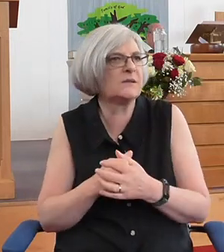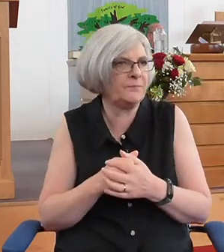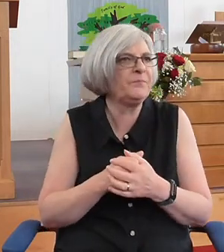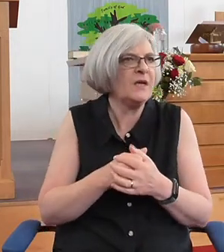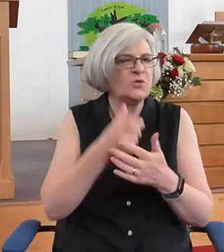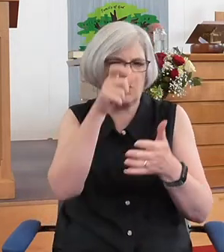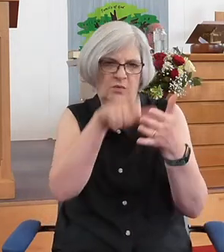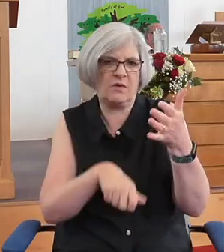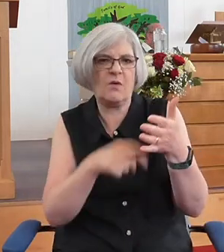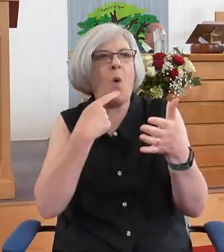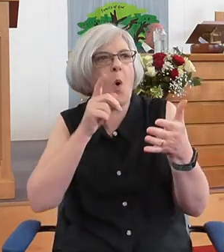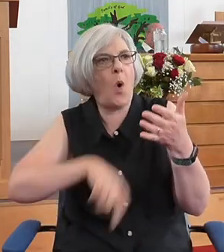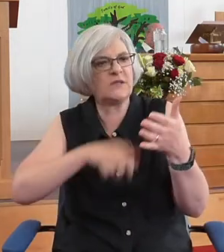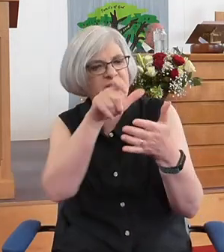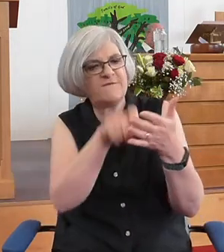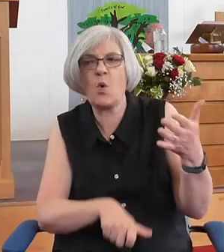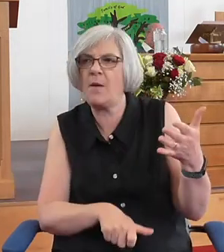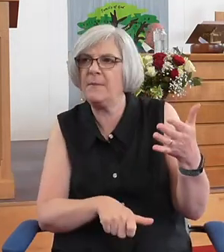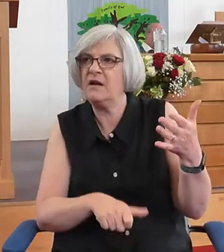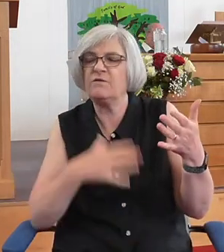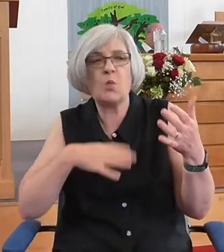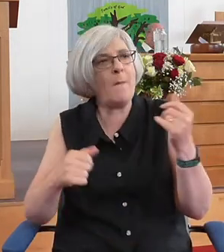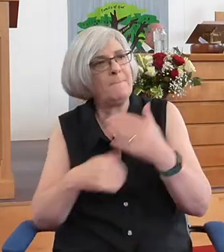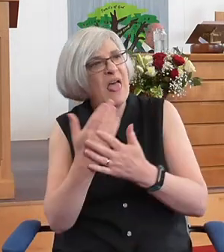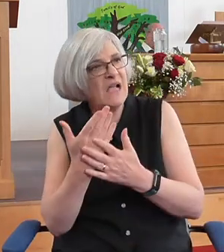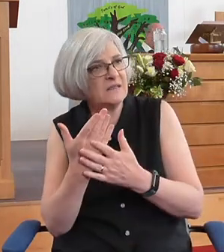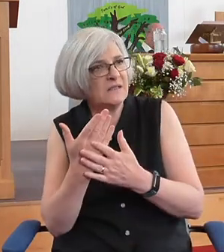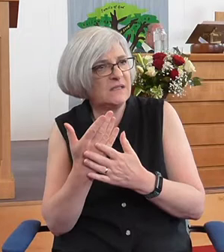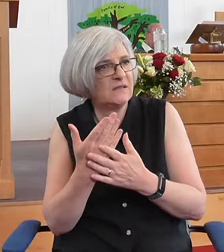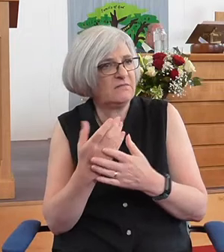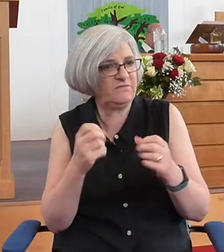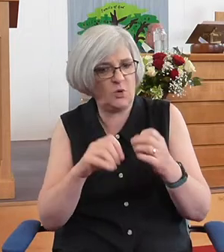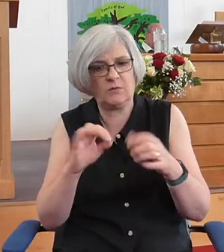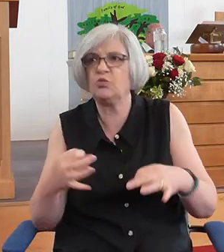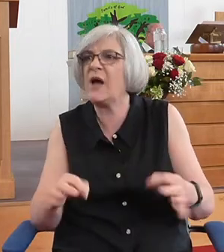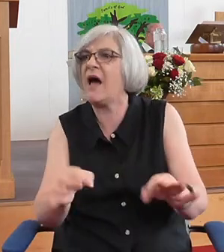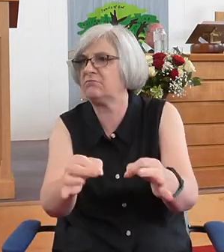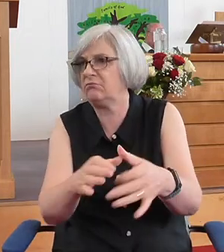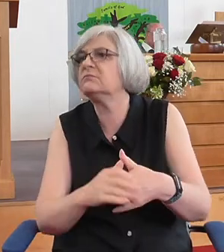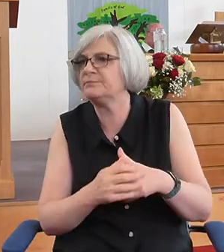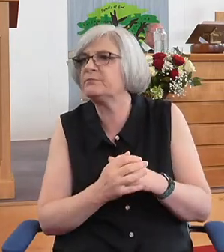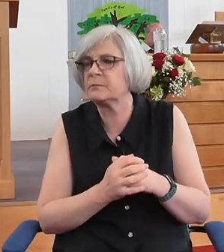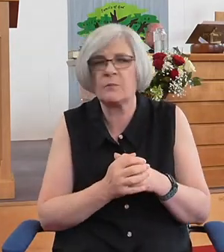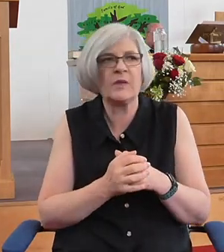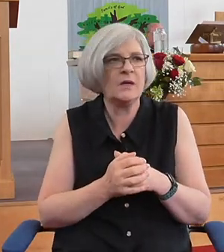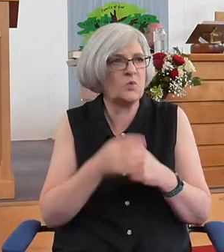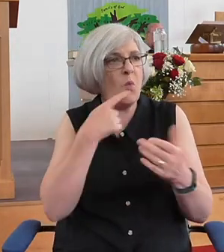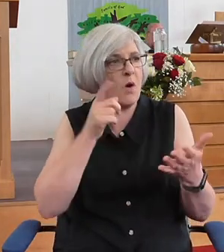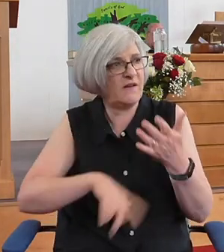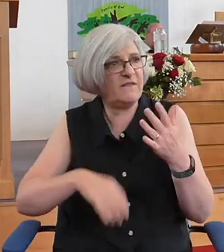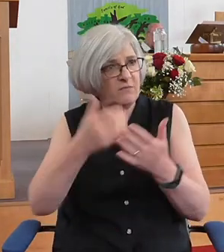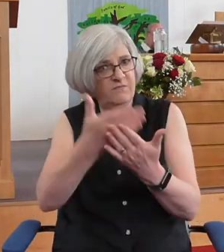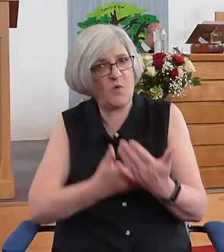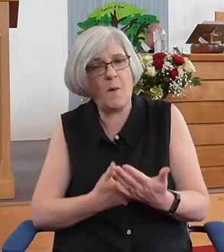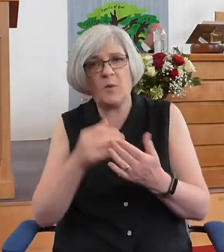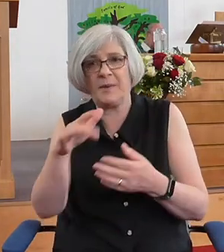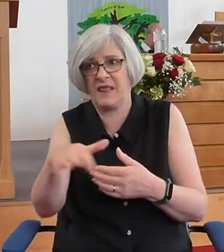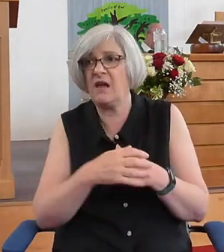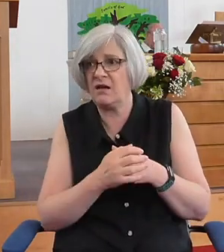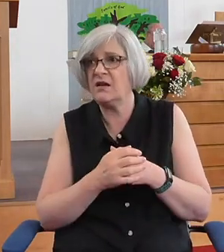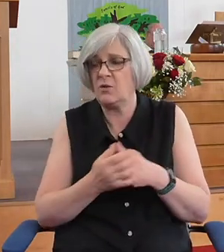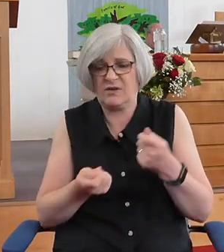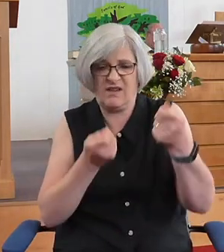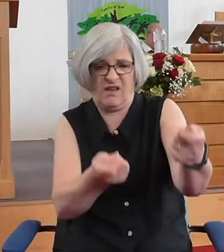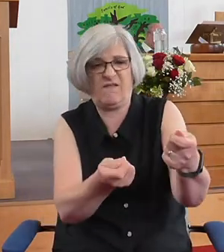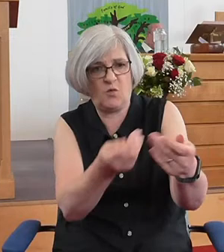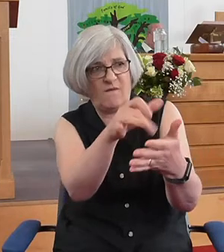order forms. My mind's going. Order forms with her today, and she'll be happy to take your orders or give you a